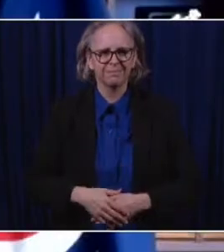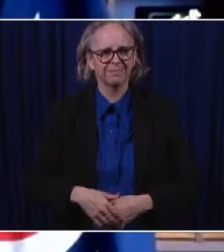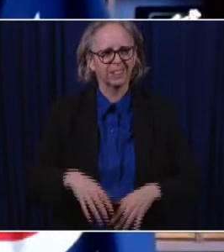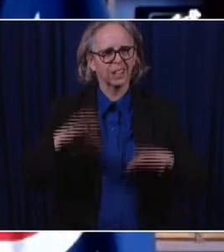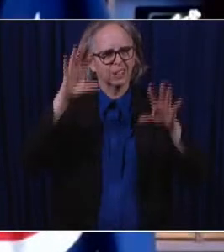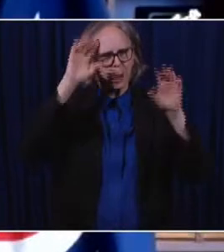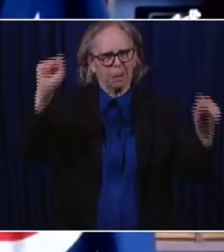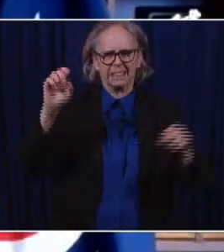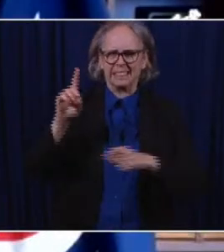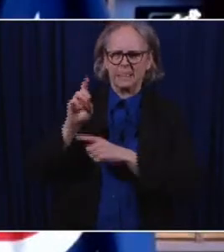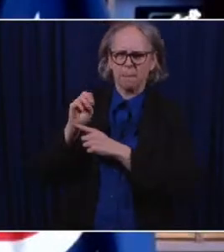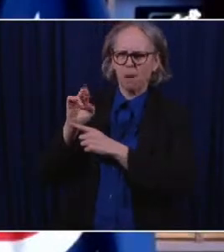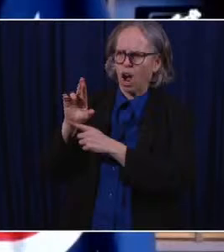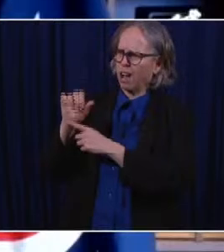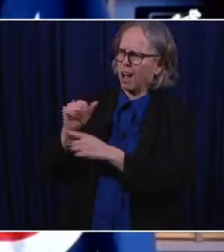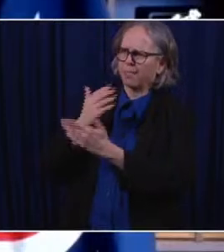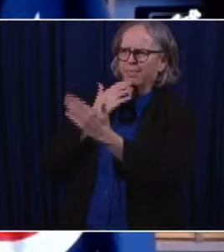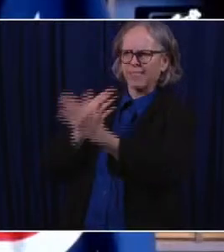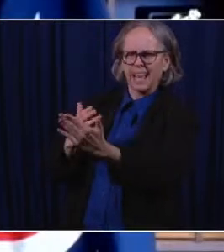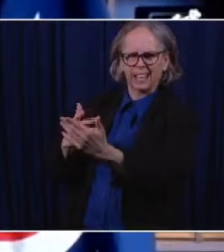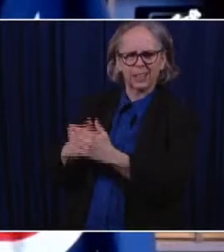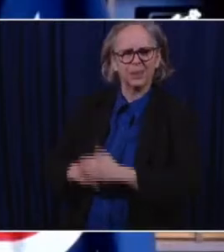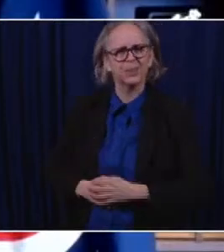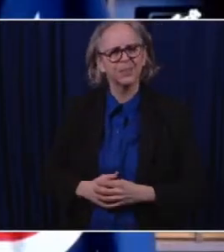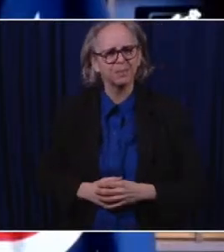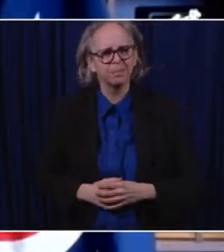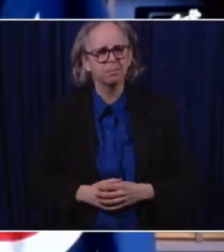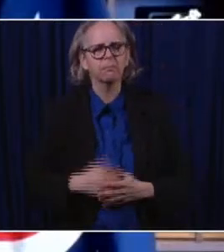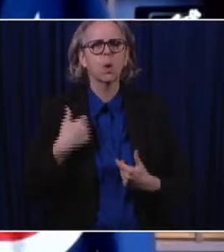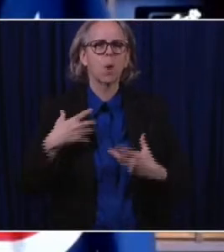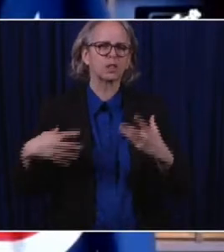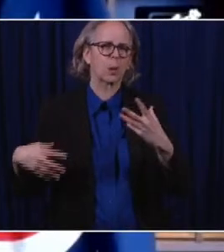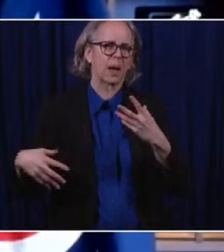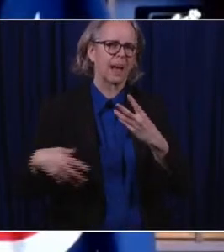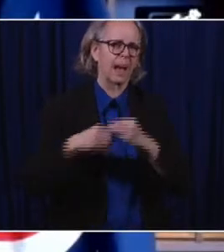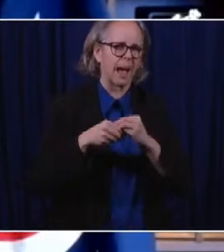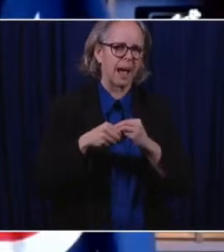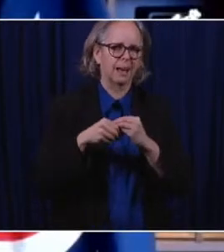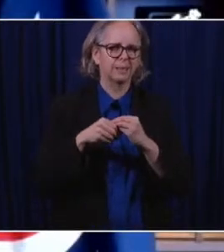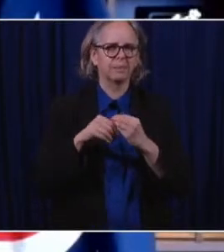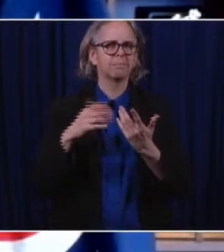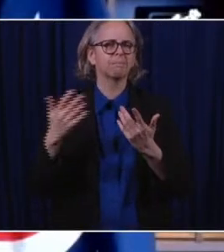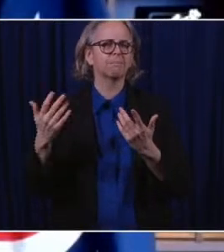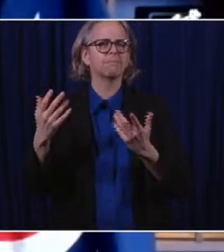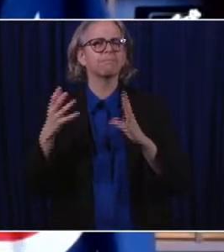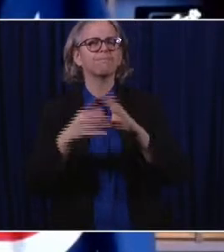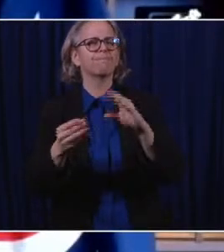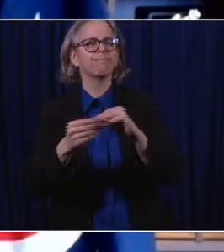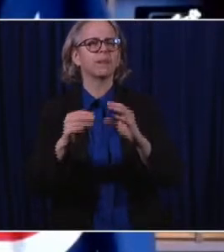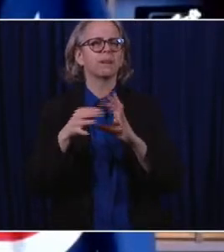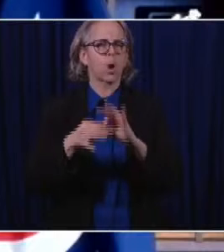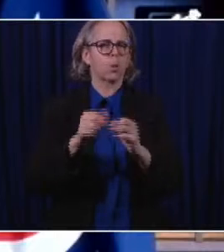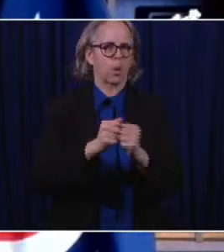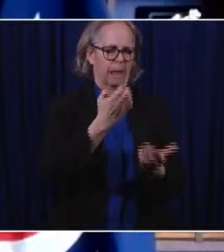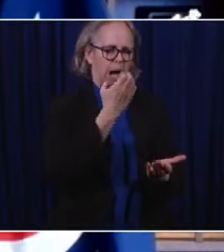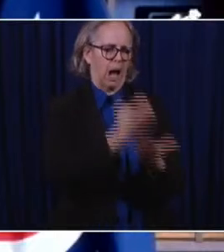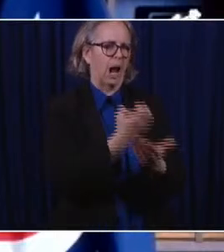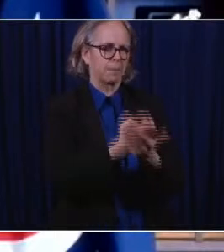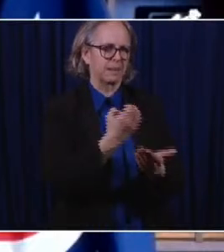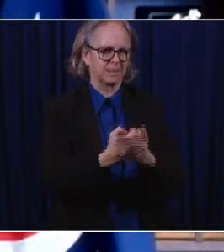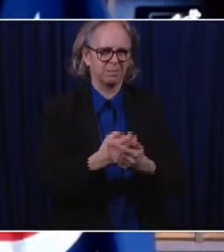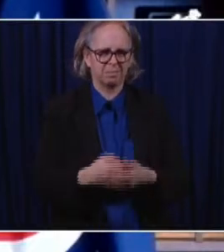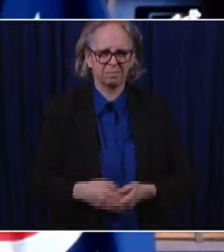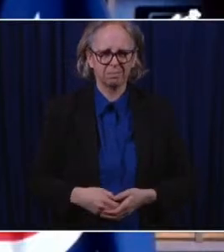add some perspective on the economic consequences of the educational success or failure